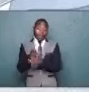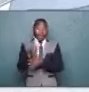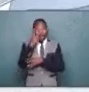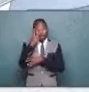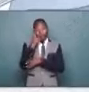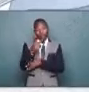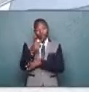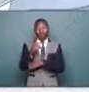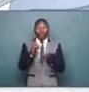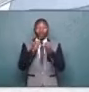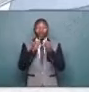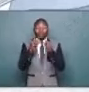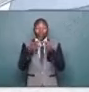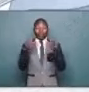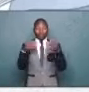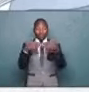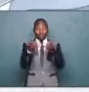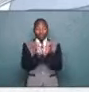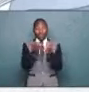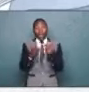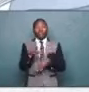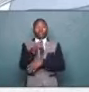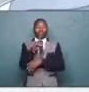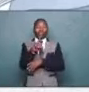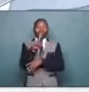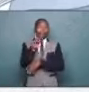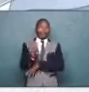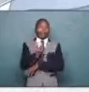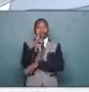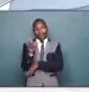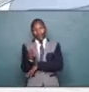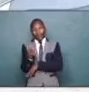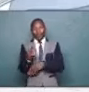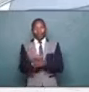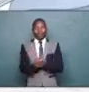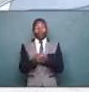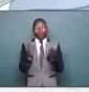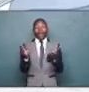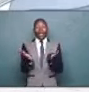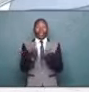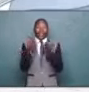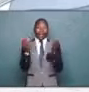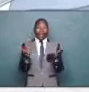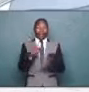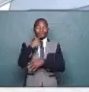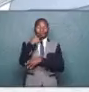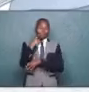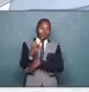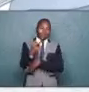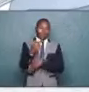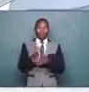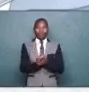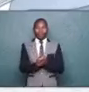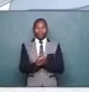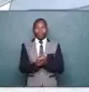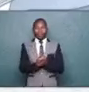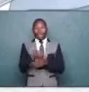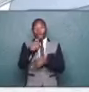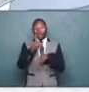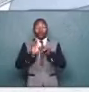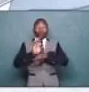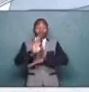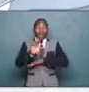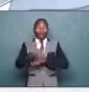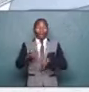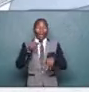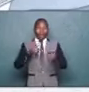look into special interest groups like persons with disabilities are also encouraged to mobilize their